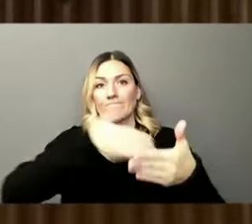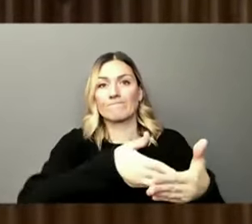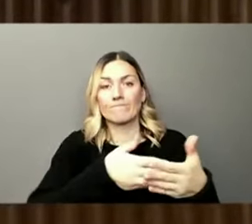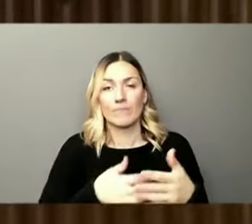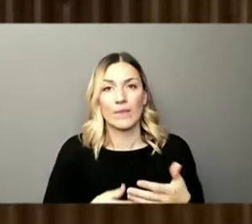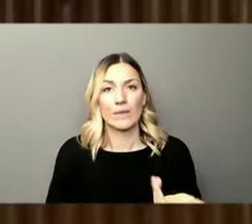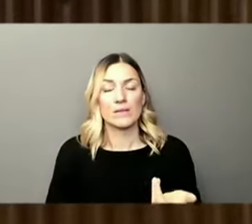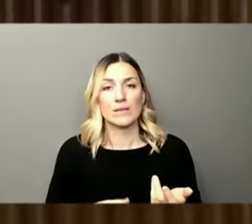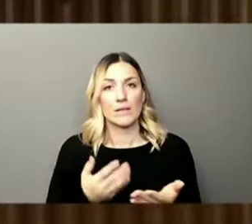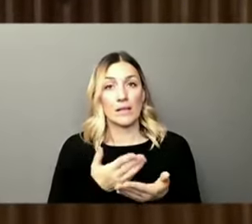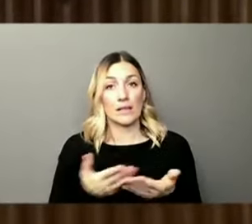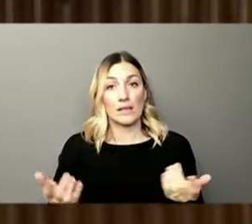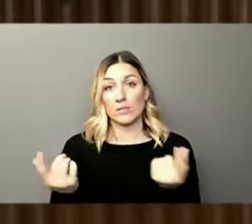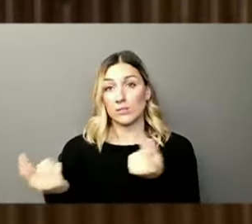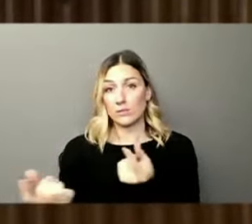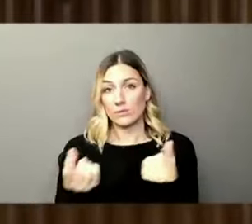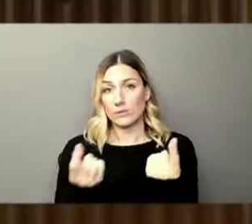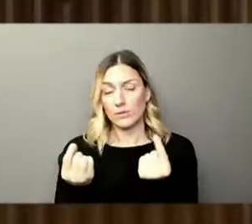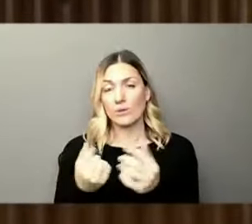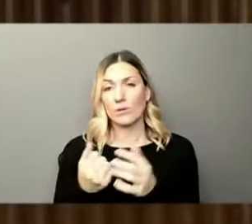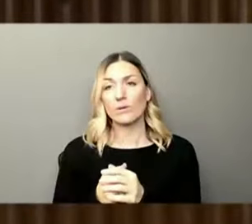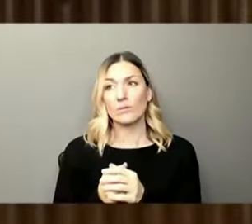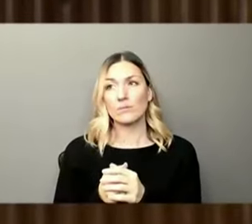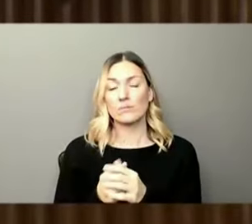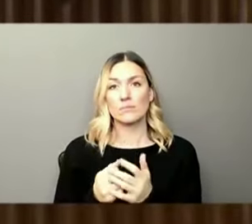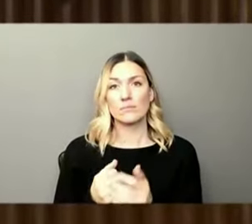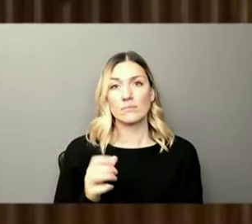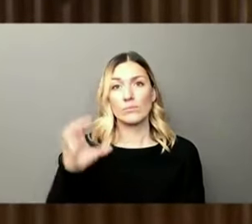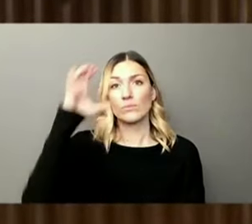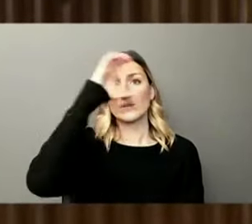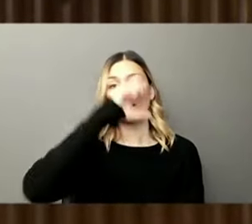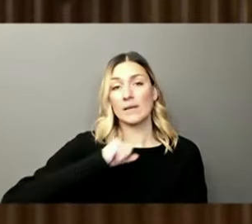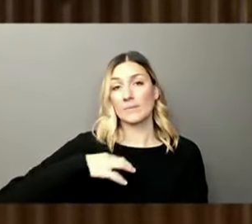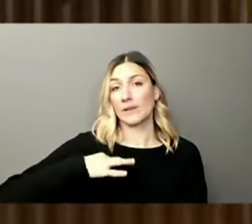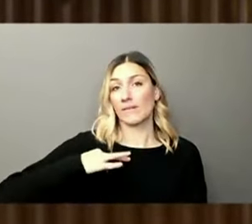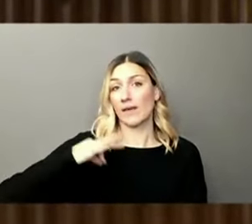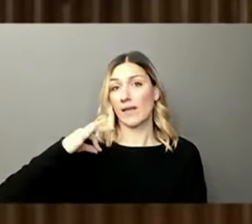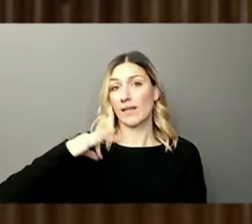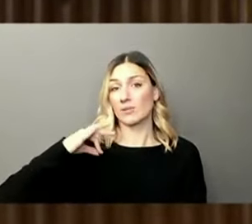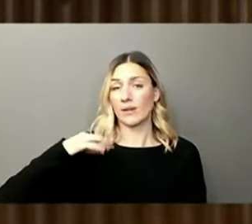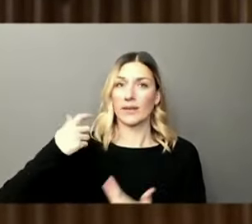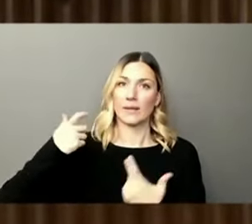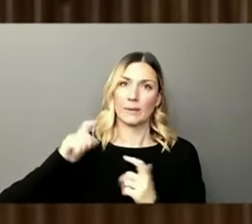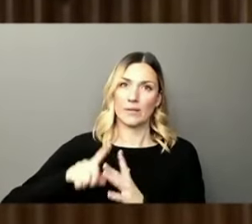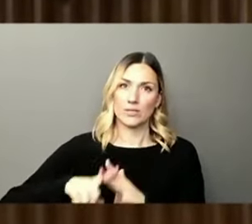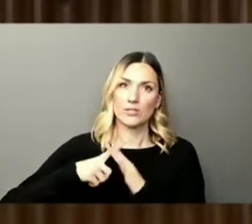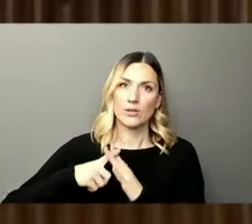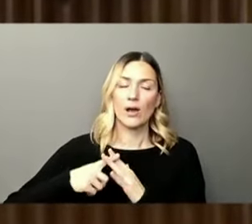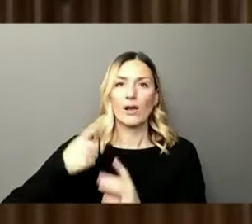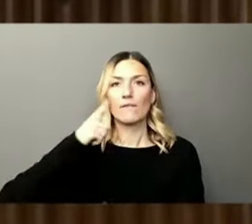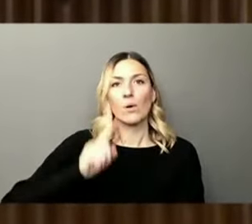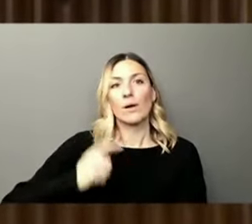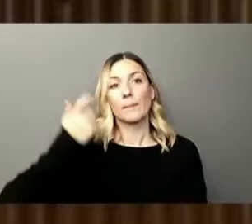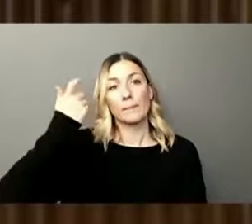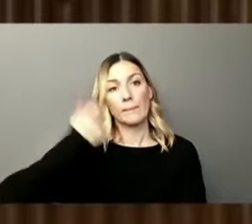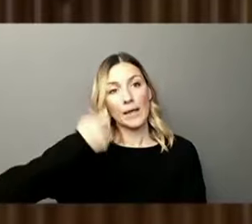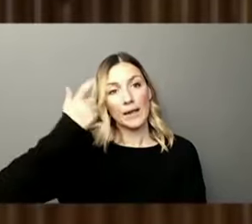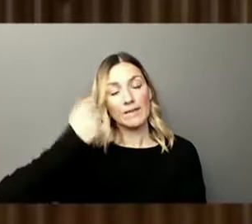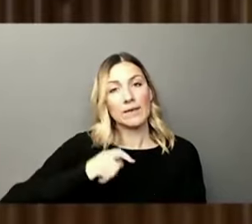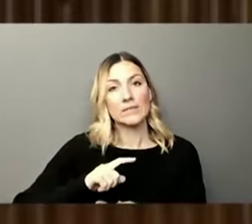things we could do is, I think presumptive eligibility would be a huge start for benefits and